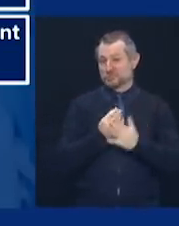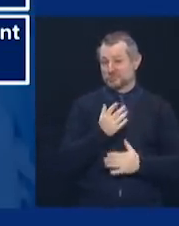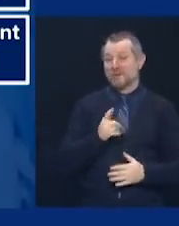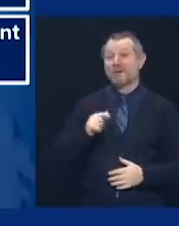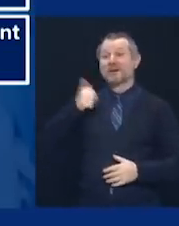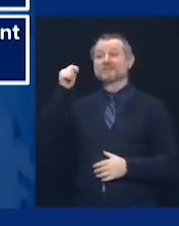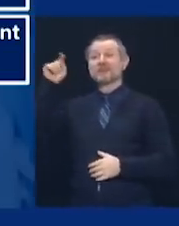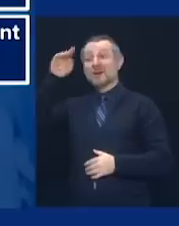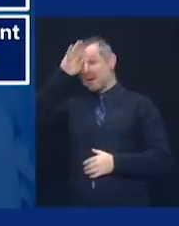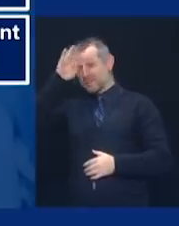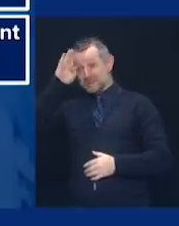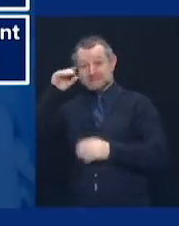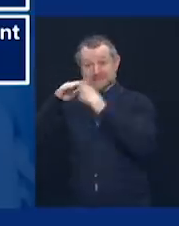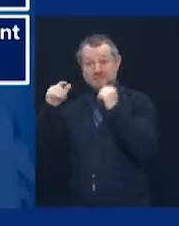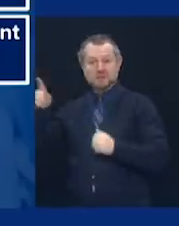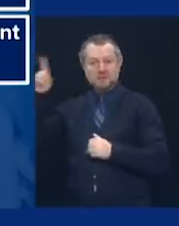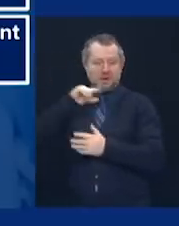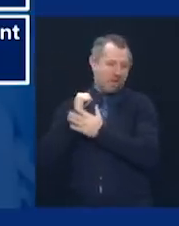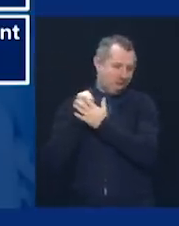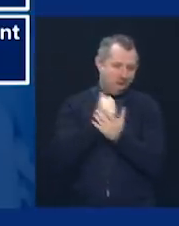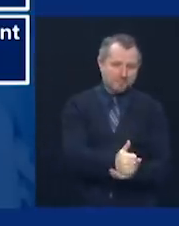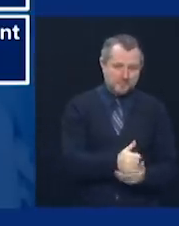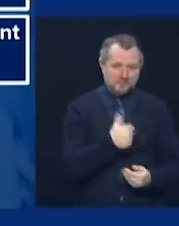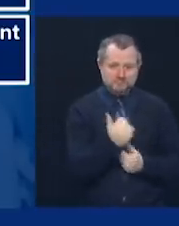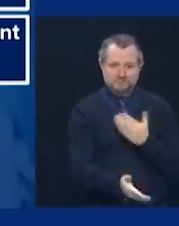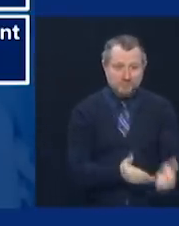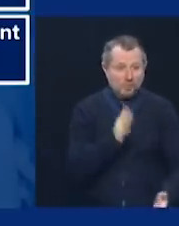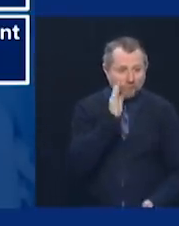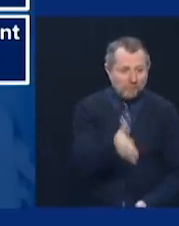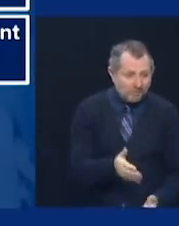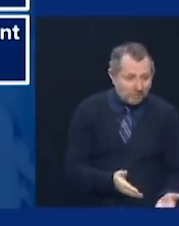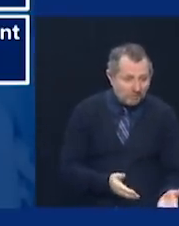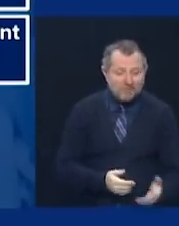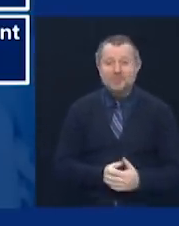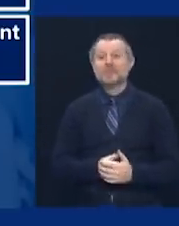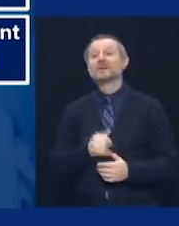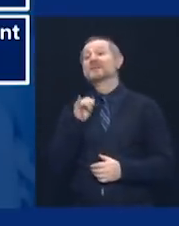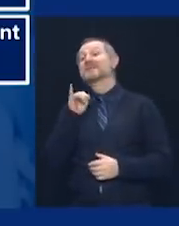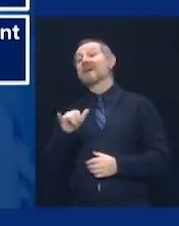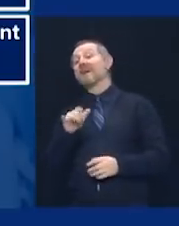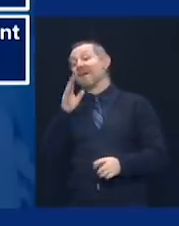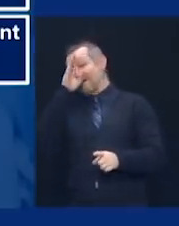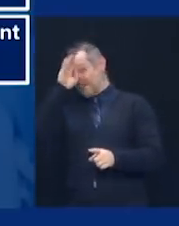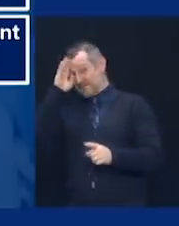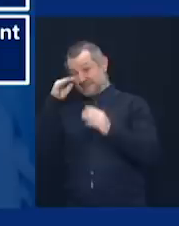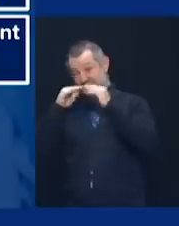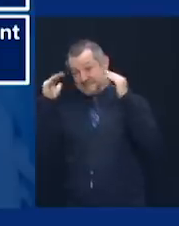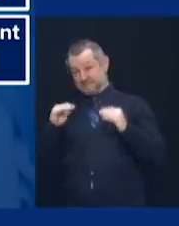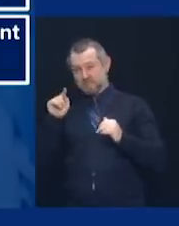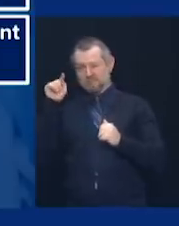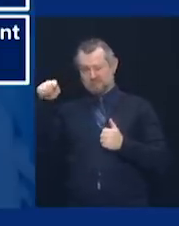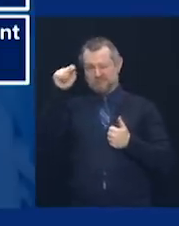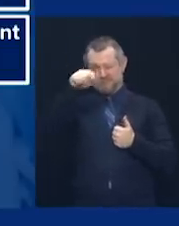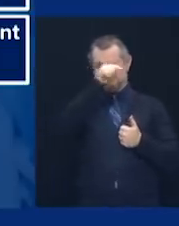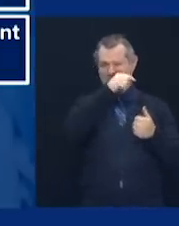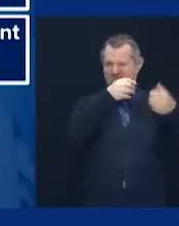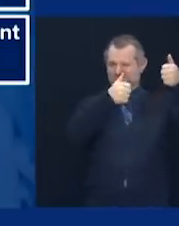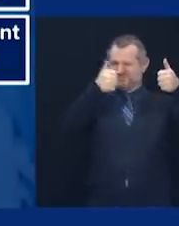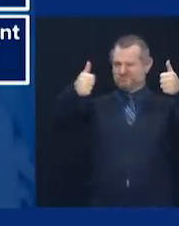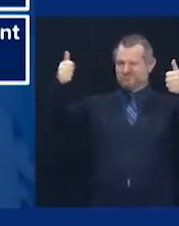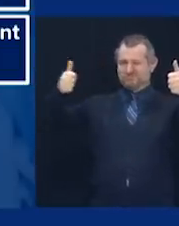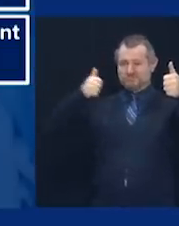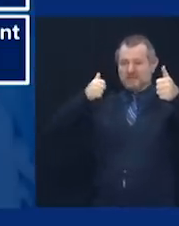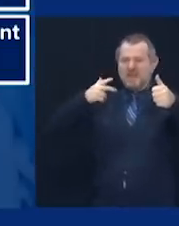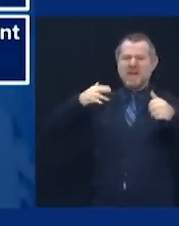in. The hospital systems are the predominance of the hospital beds in New York